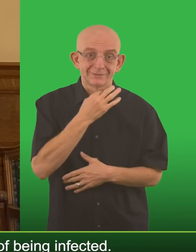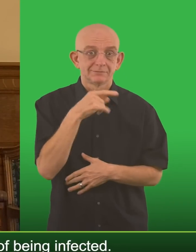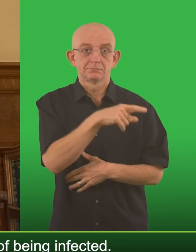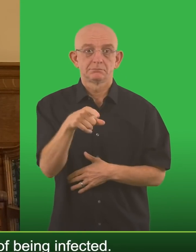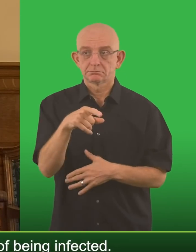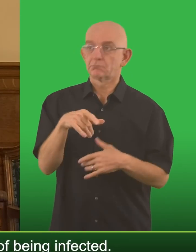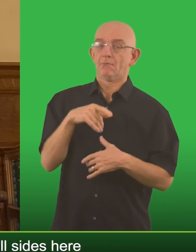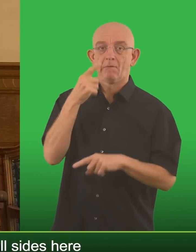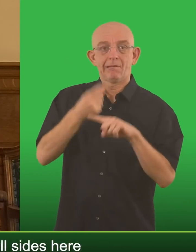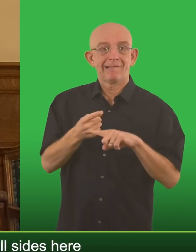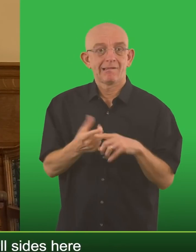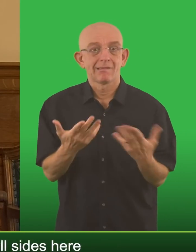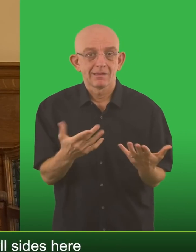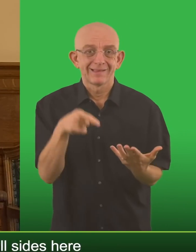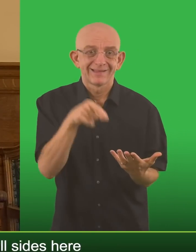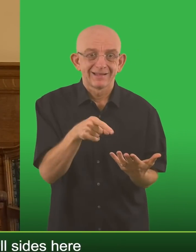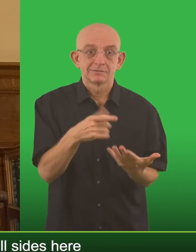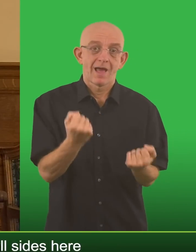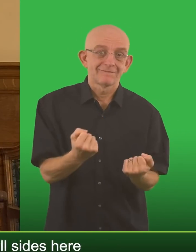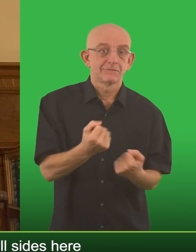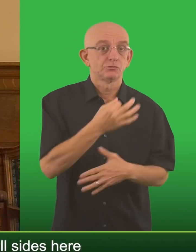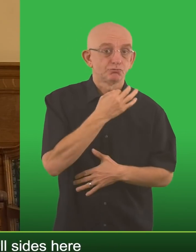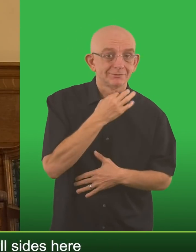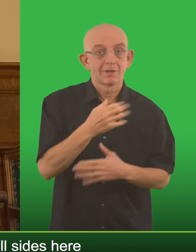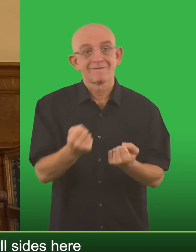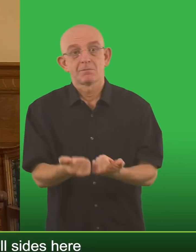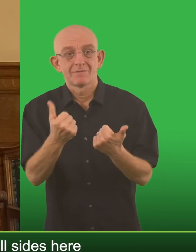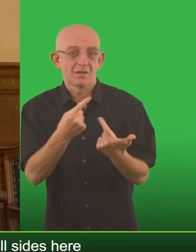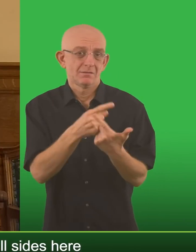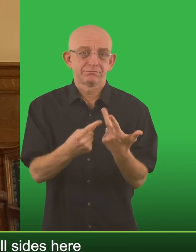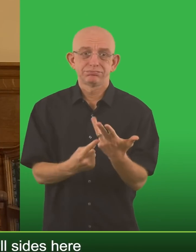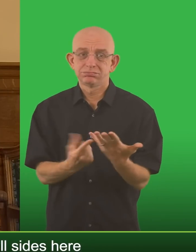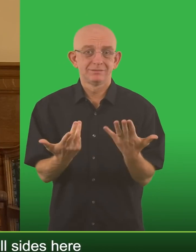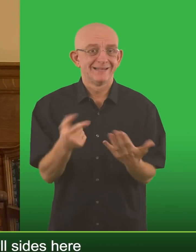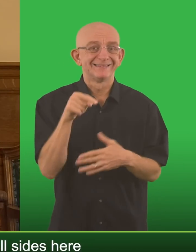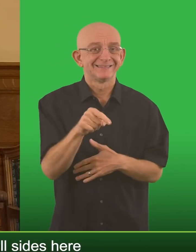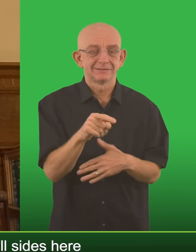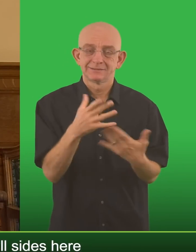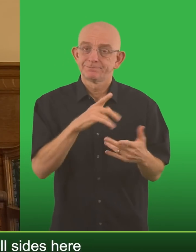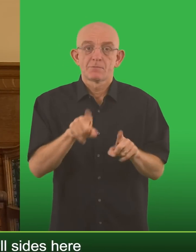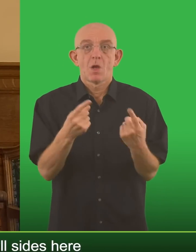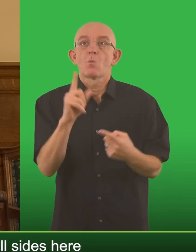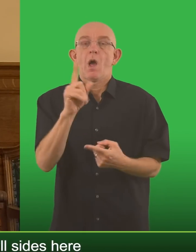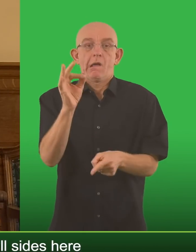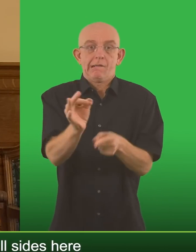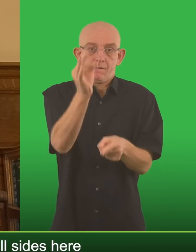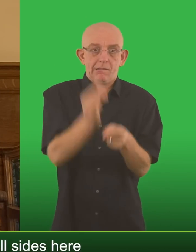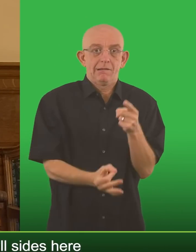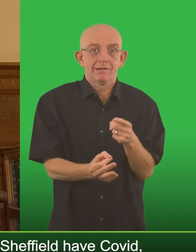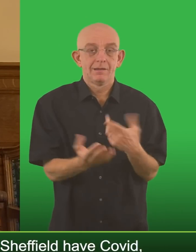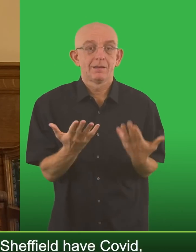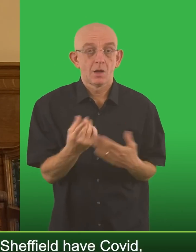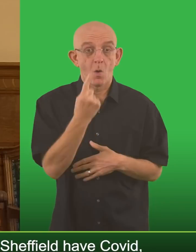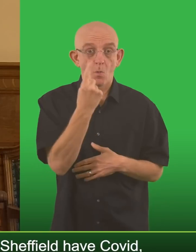risks of being infected. There are risks and benefits on all sides here, and it's pretty much impossible to be very, very precise